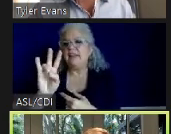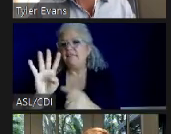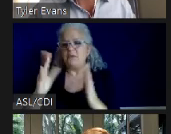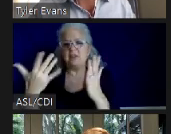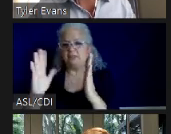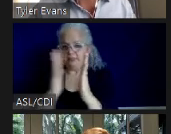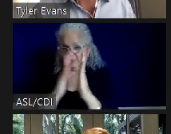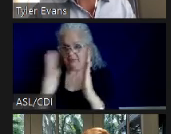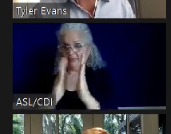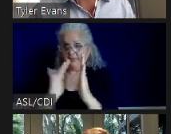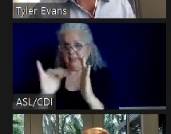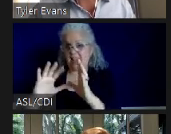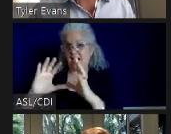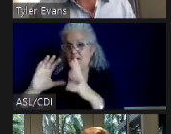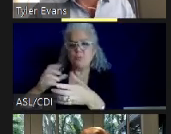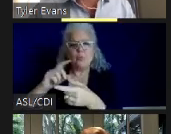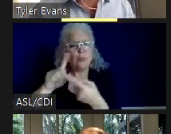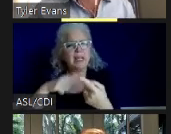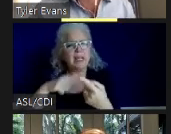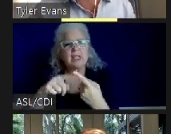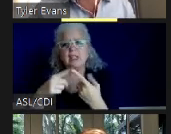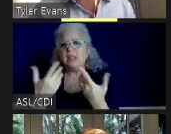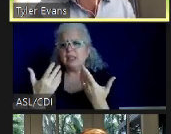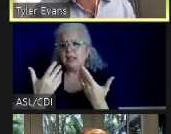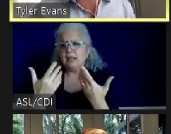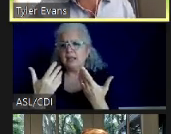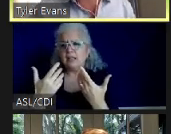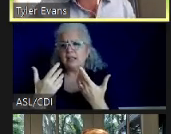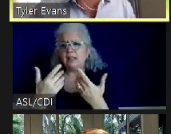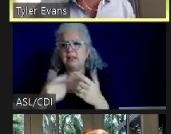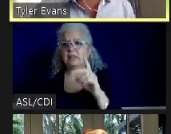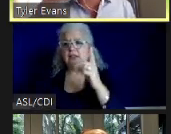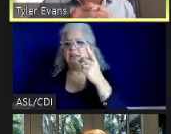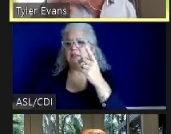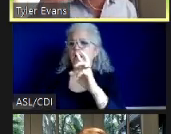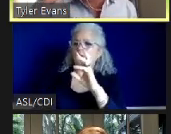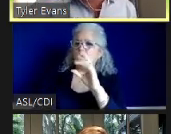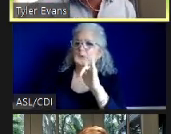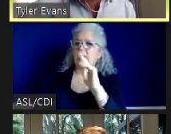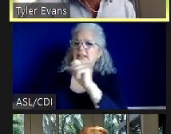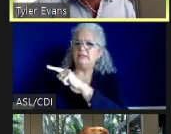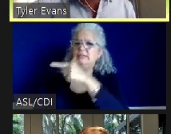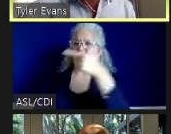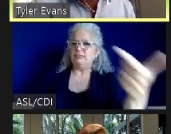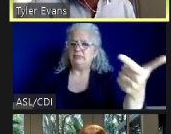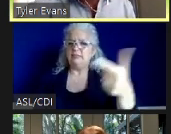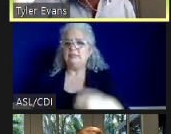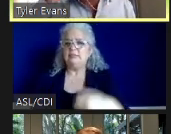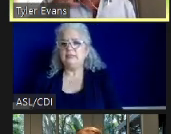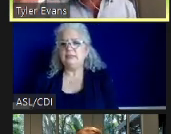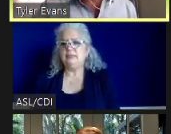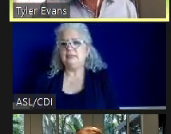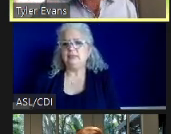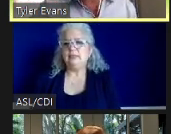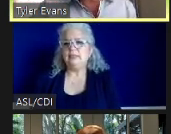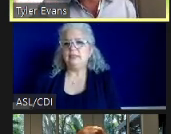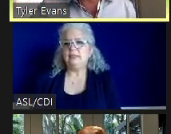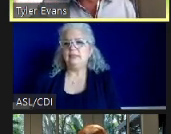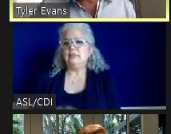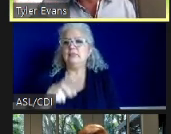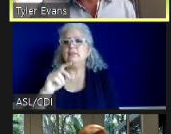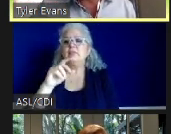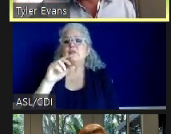You want to take that one, Tyler? Sure. Yeah. So let's go back to, and, just, I think it's good to, kind of do this